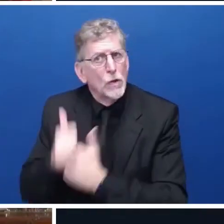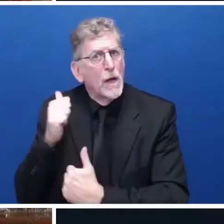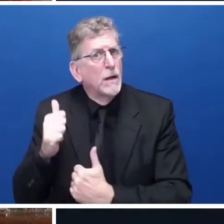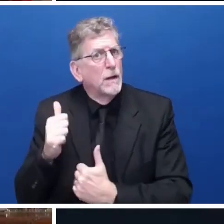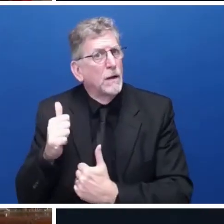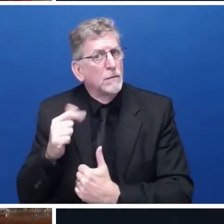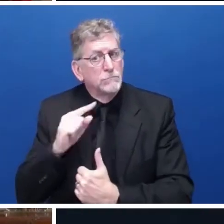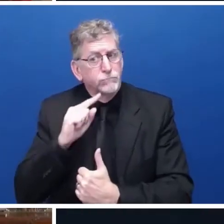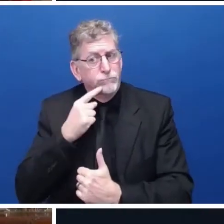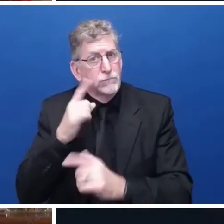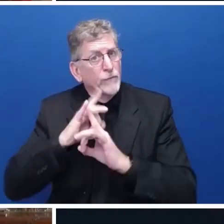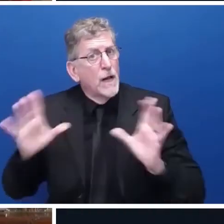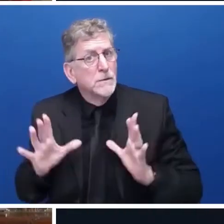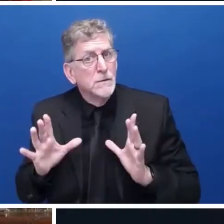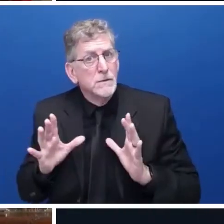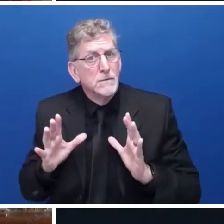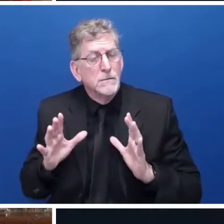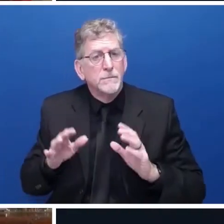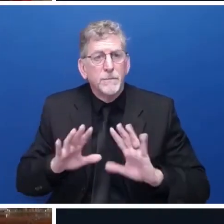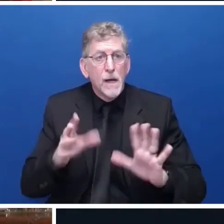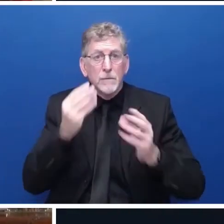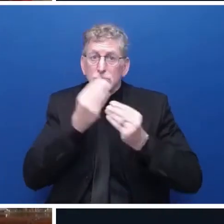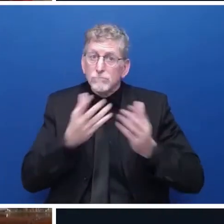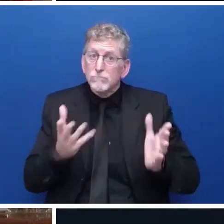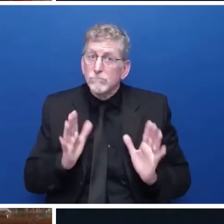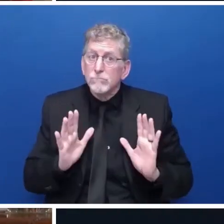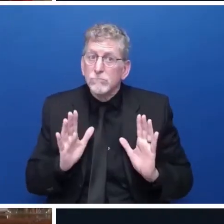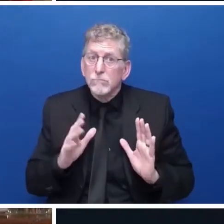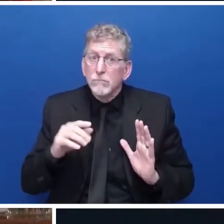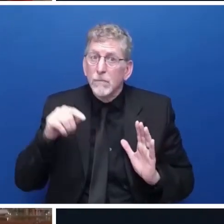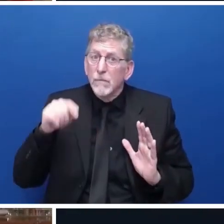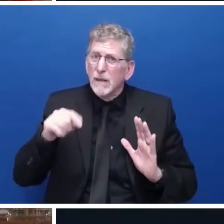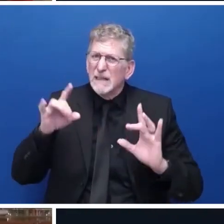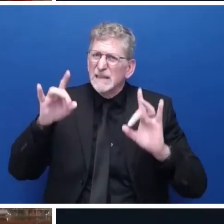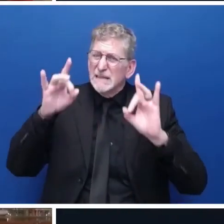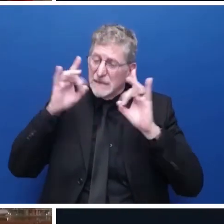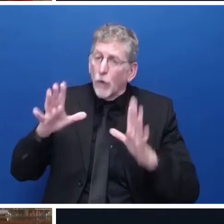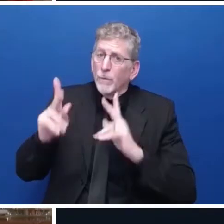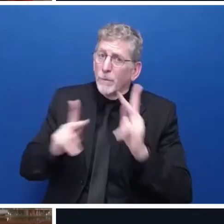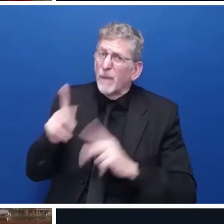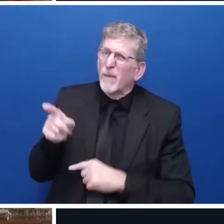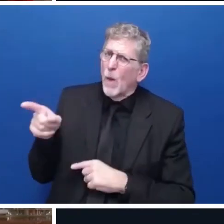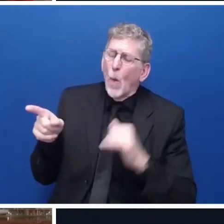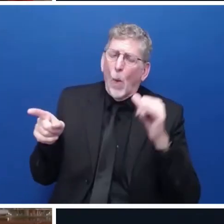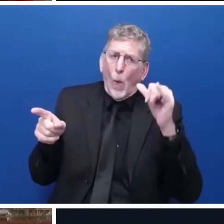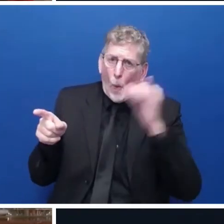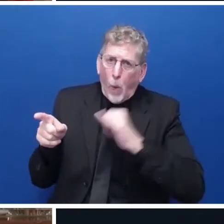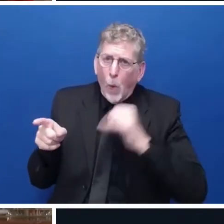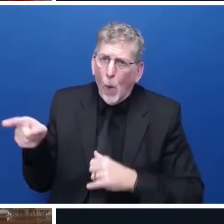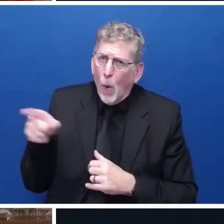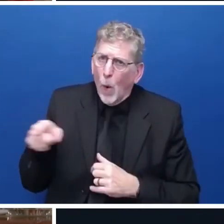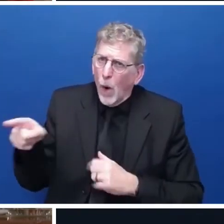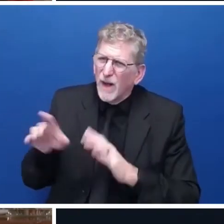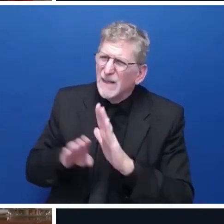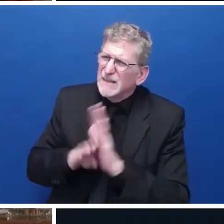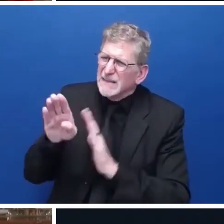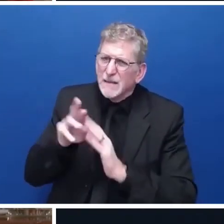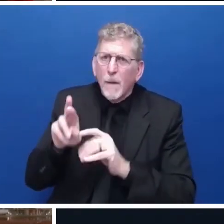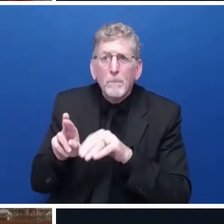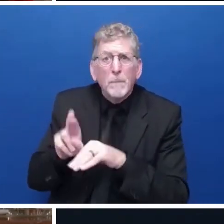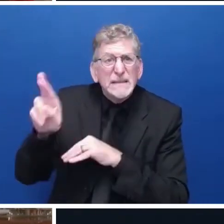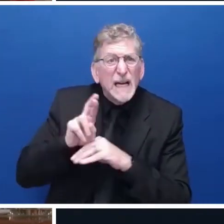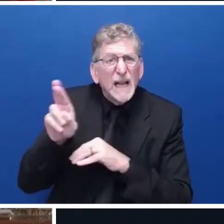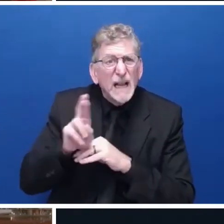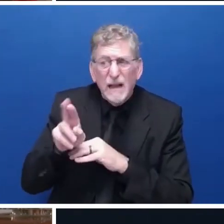is some terrible people. They've already developed missiles that can threaten Europe and our